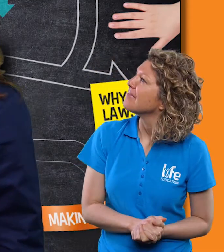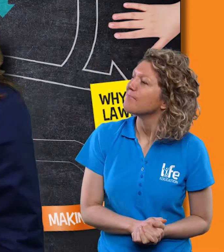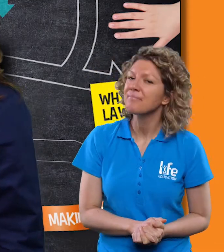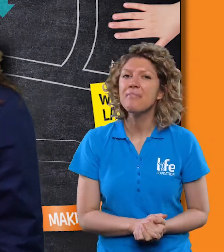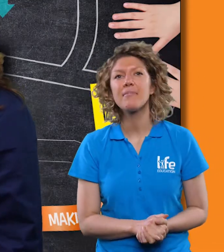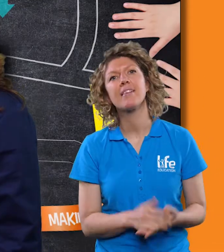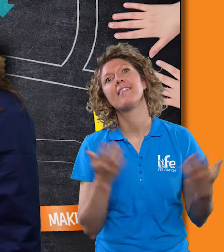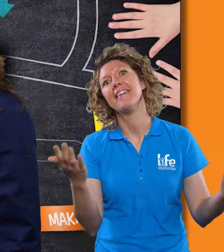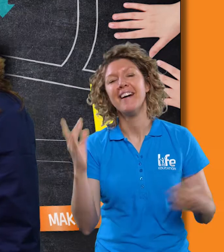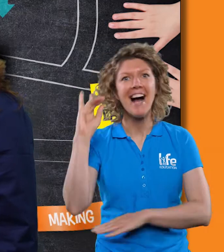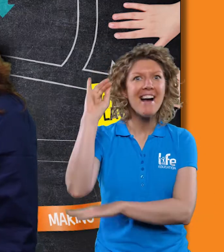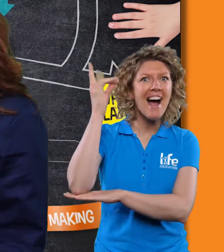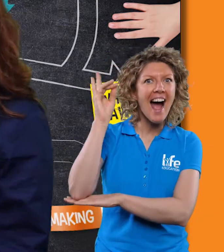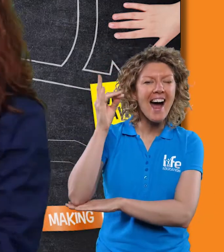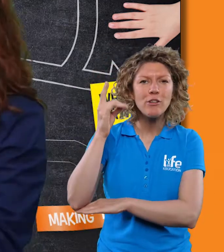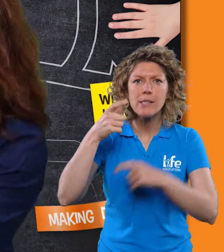Oh, there you are.